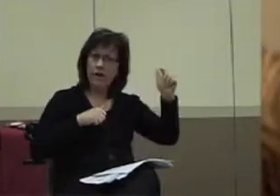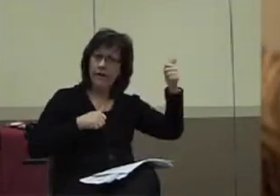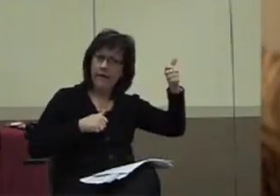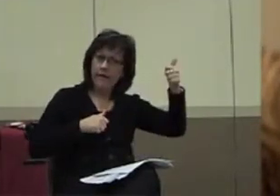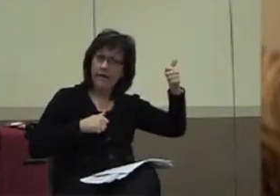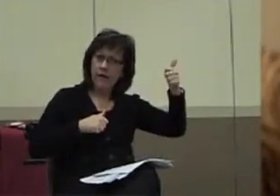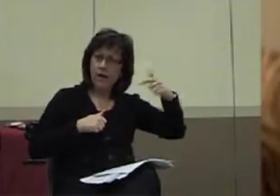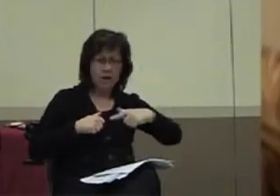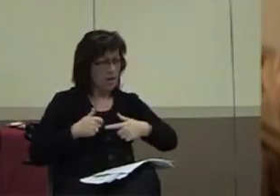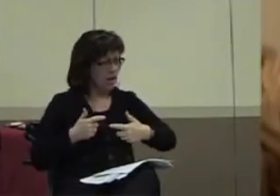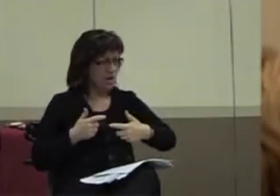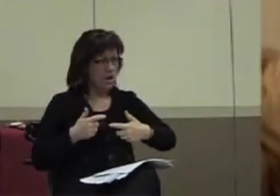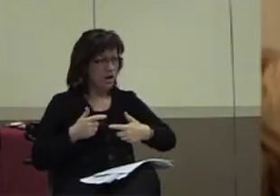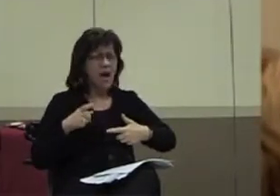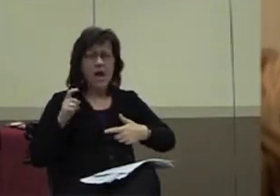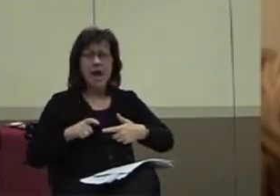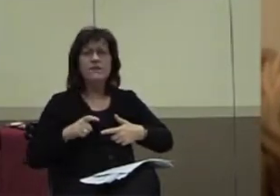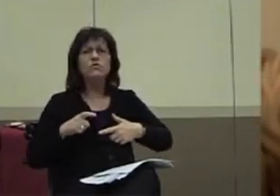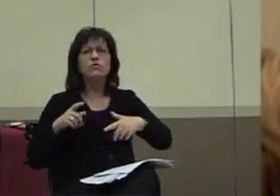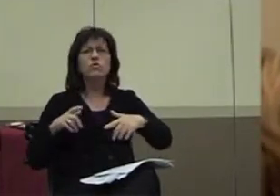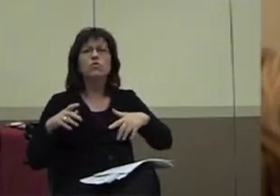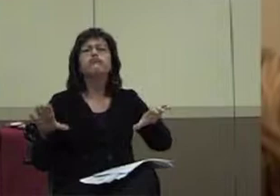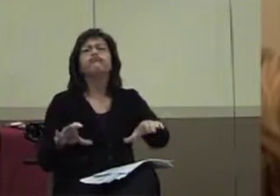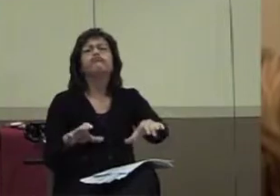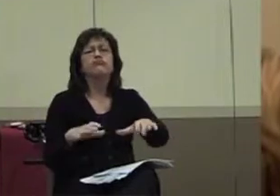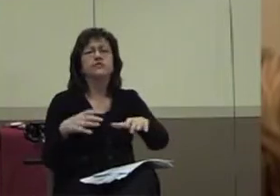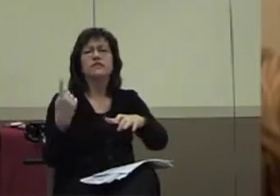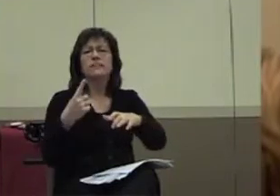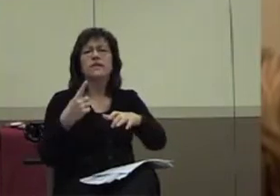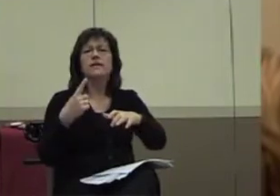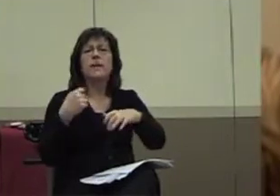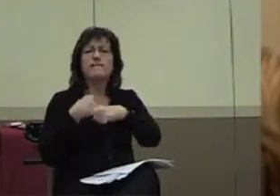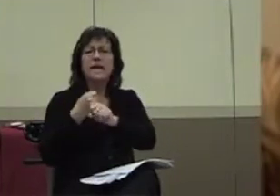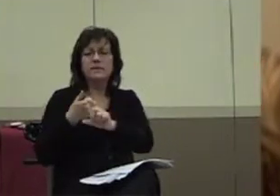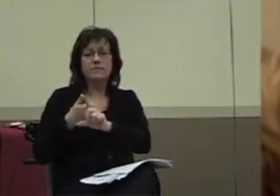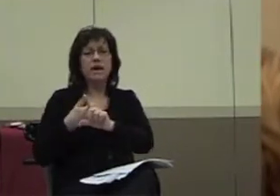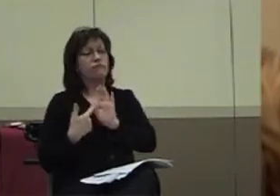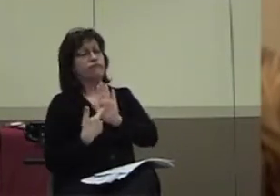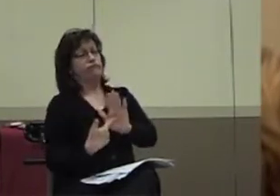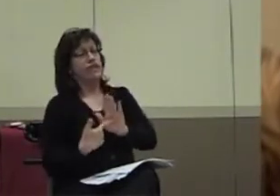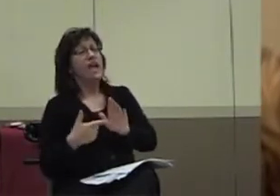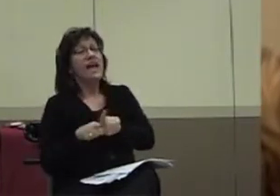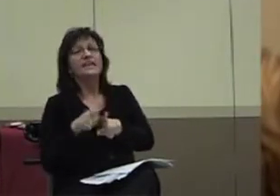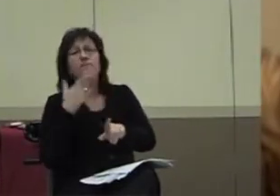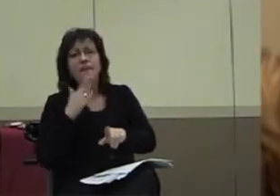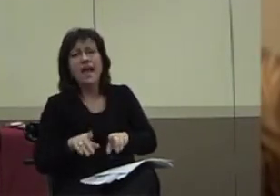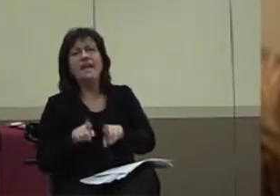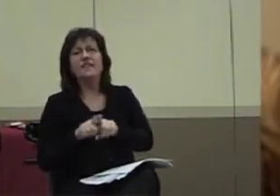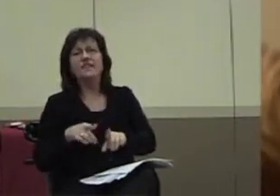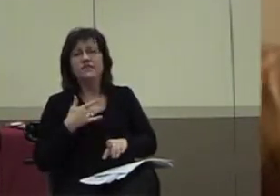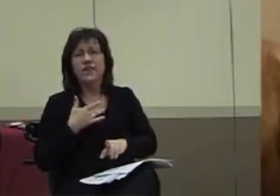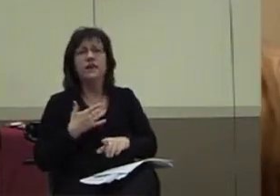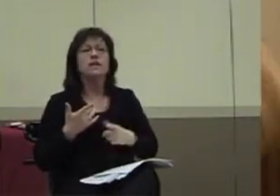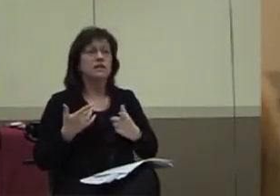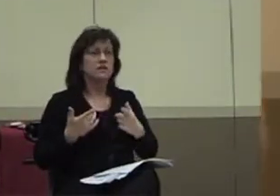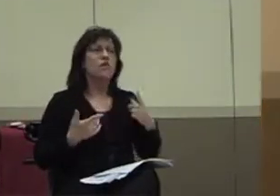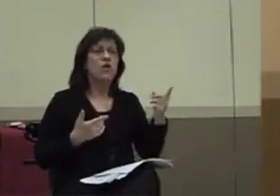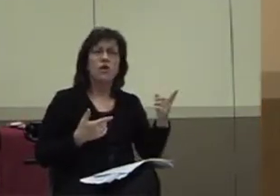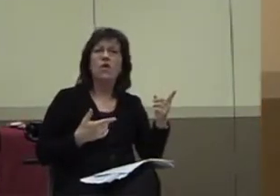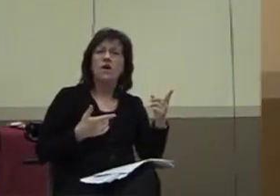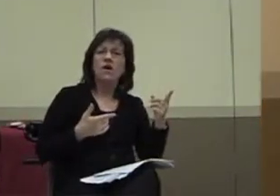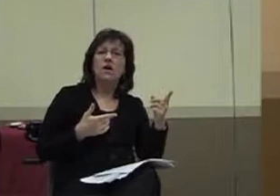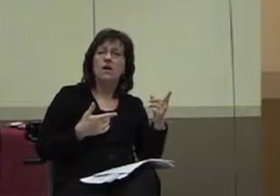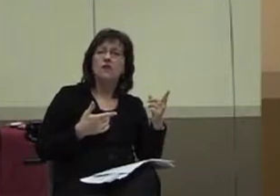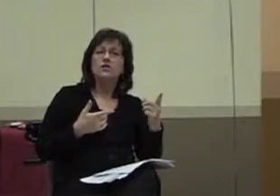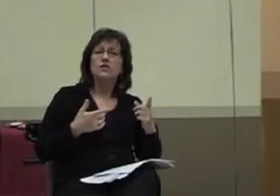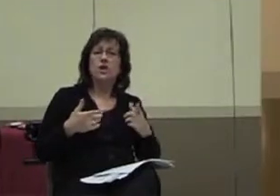look as bad as they feel, so that they get that feeling from you that they are right about their self-assertion and that they're a bad kid.